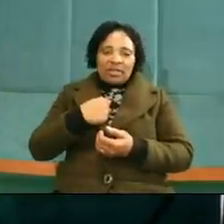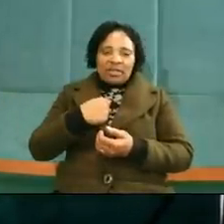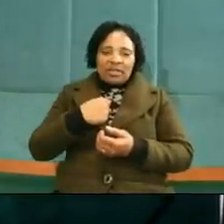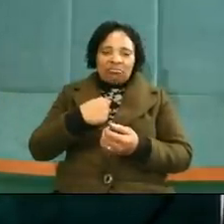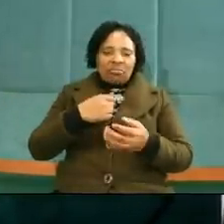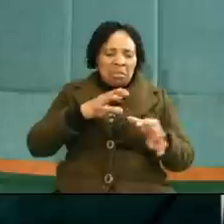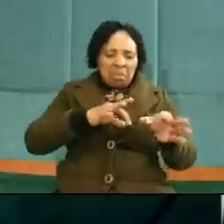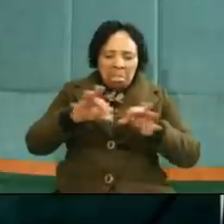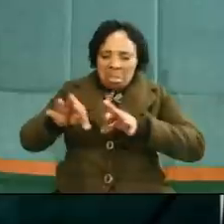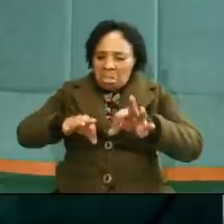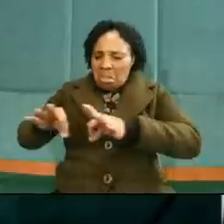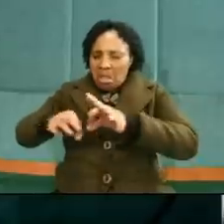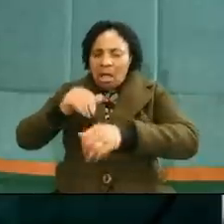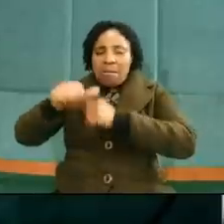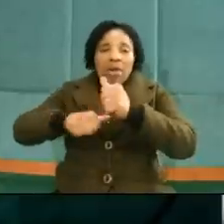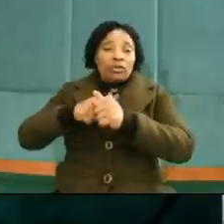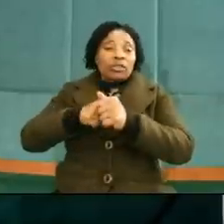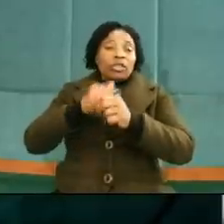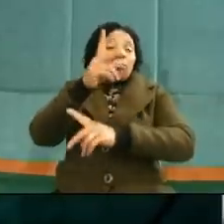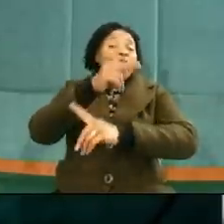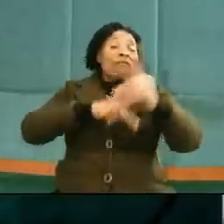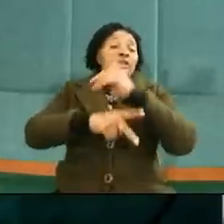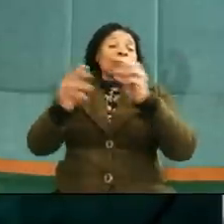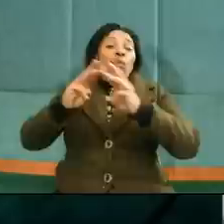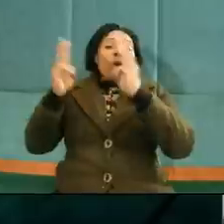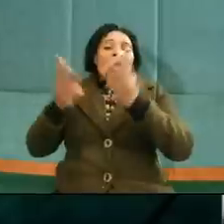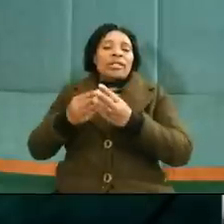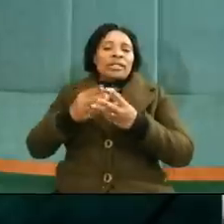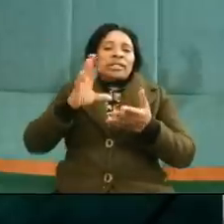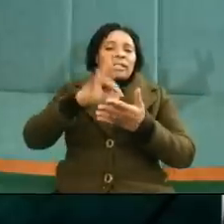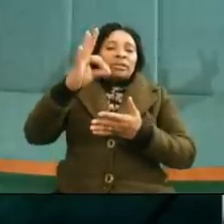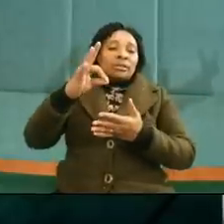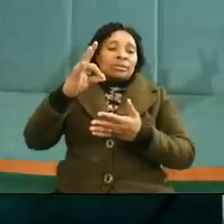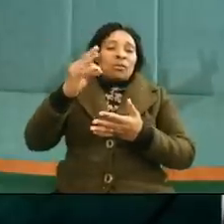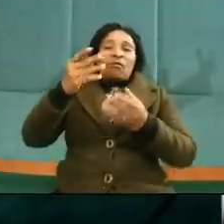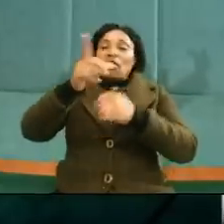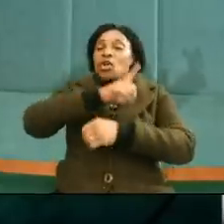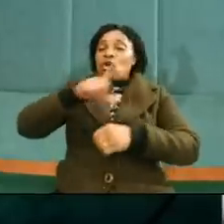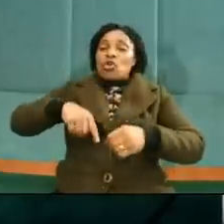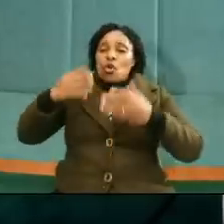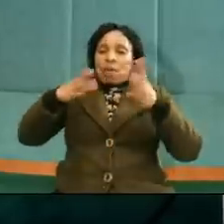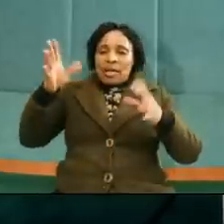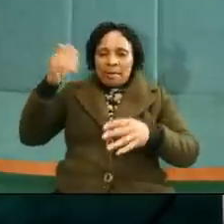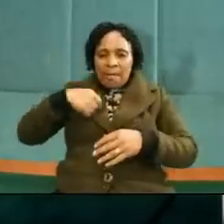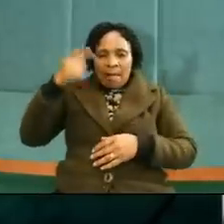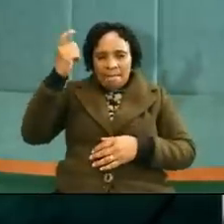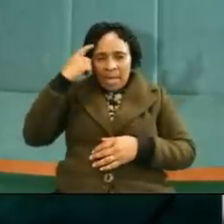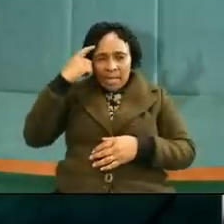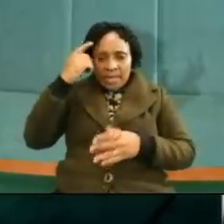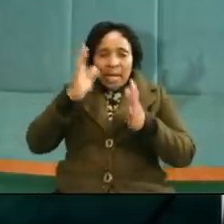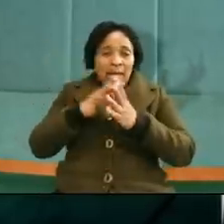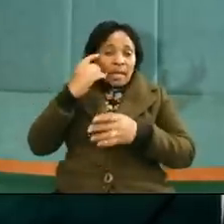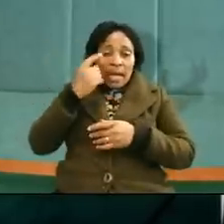excavating the prophetic word of God, the Spirit of the Lord opened my mind and my eyes